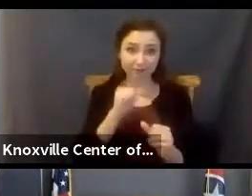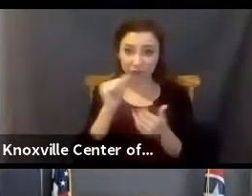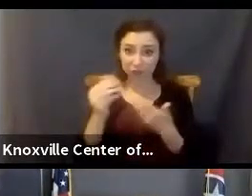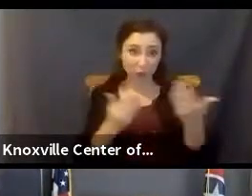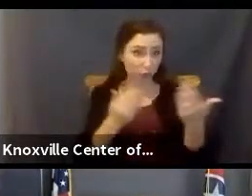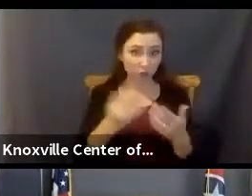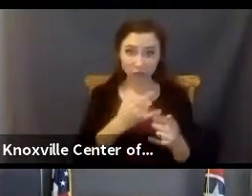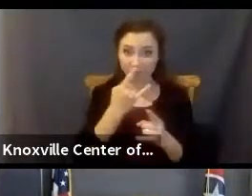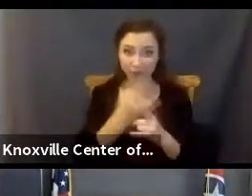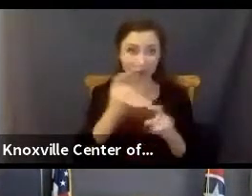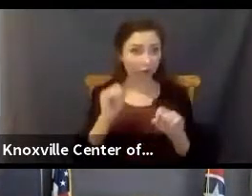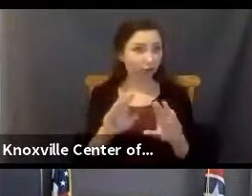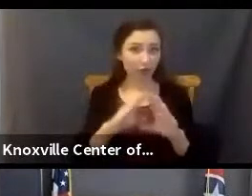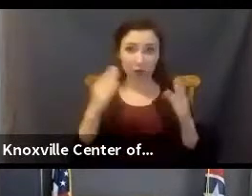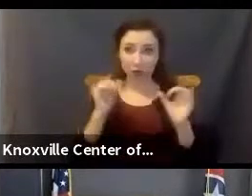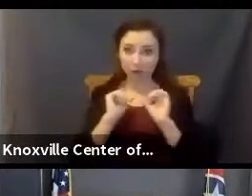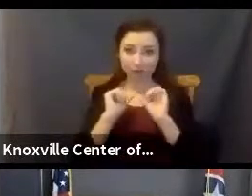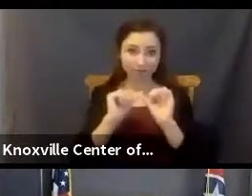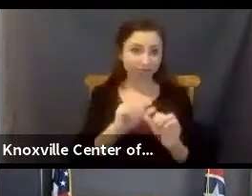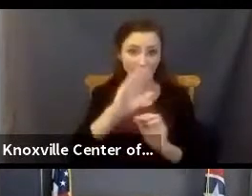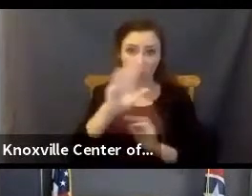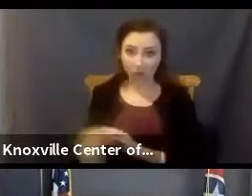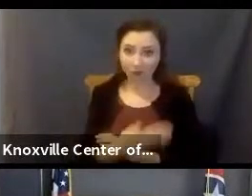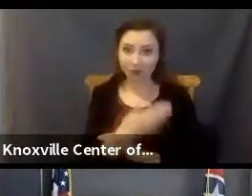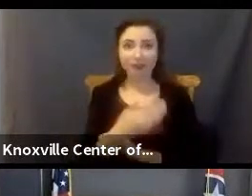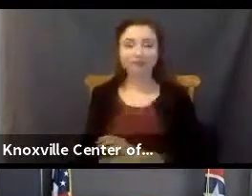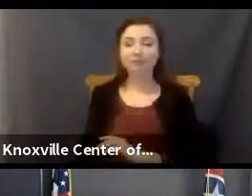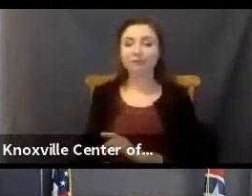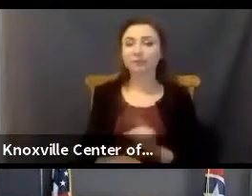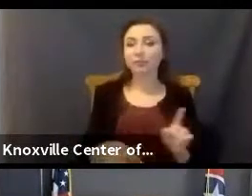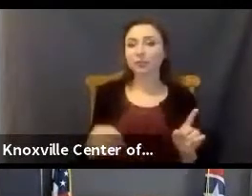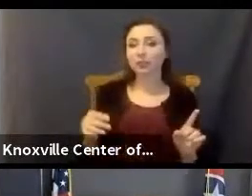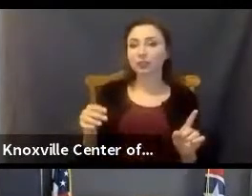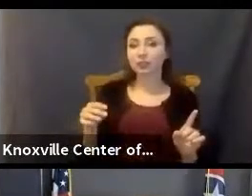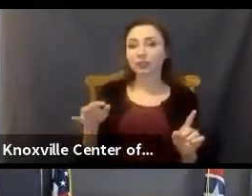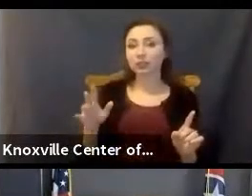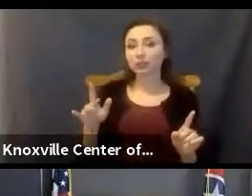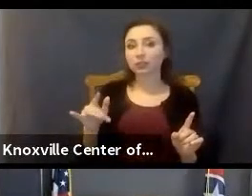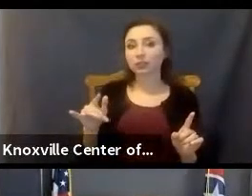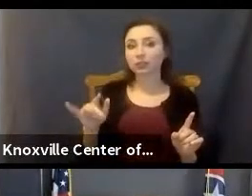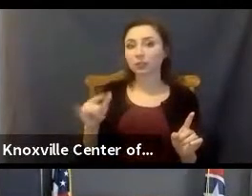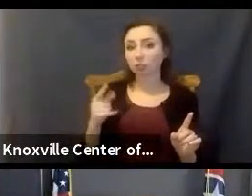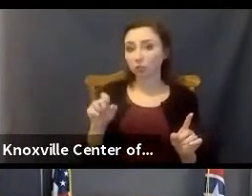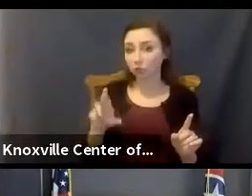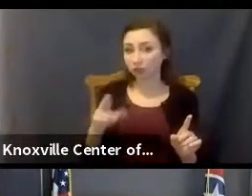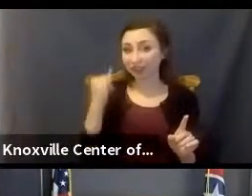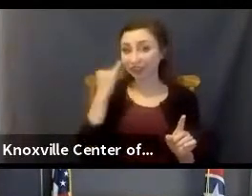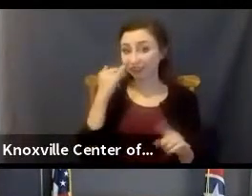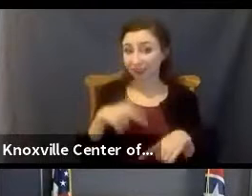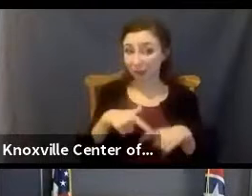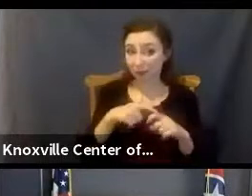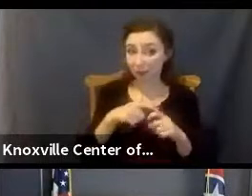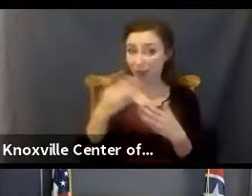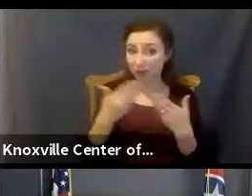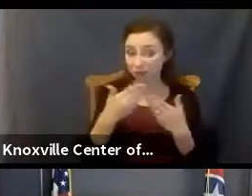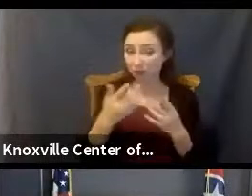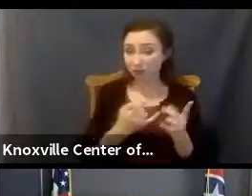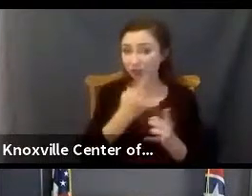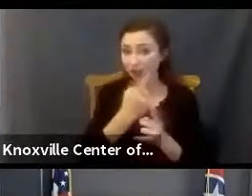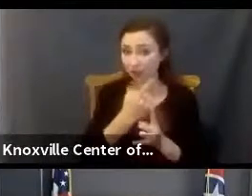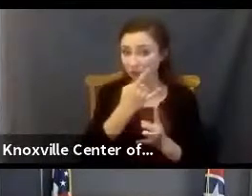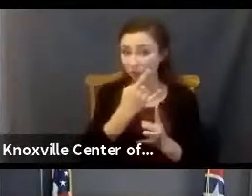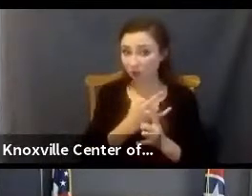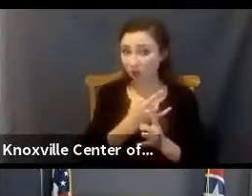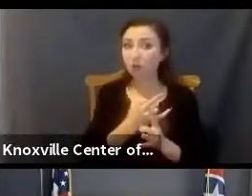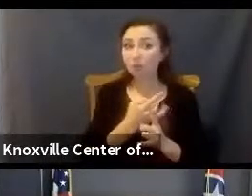all night. Or is it possible that if the restaurant ceases serving alcohol at either 10 or 11, that their